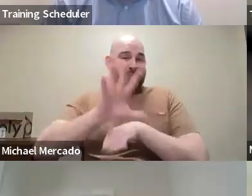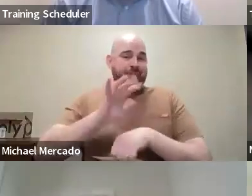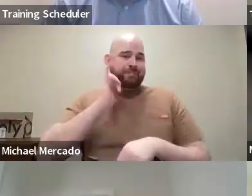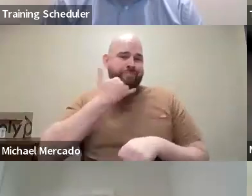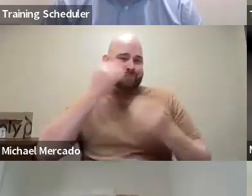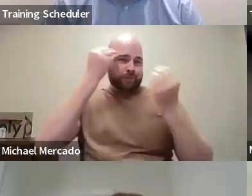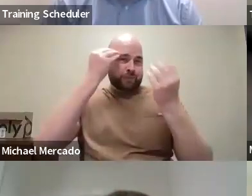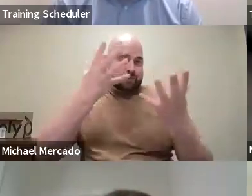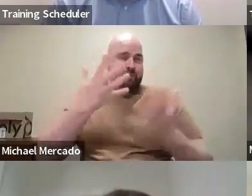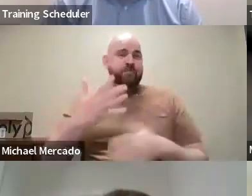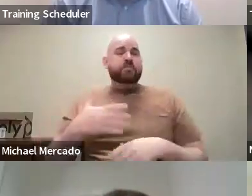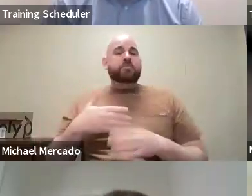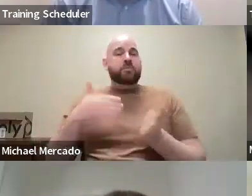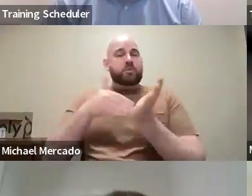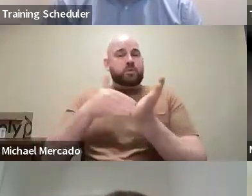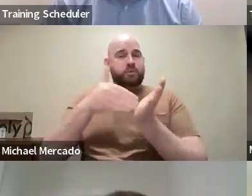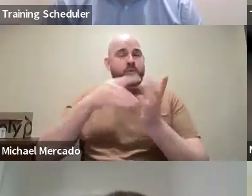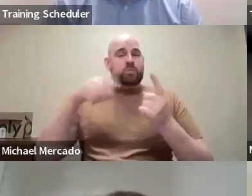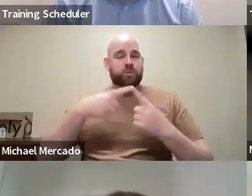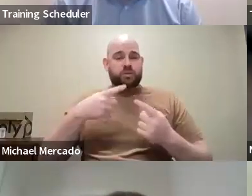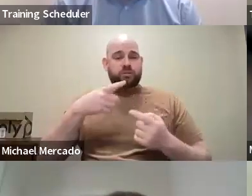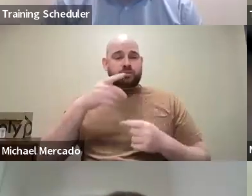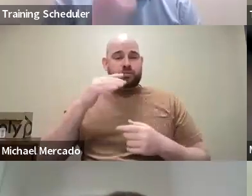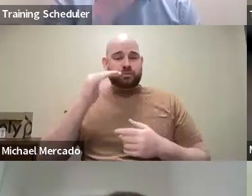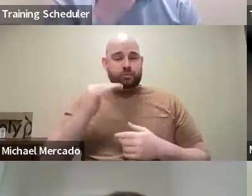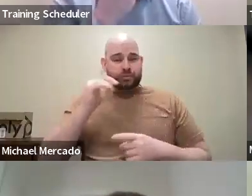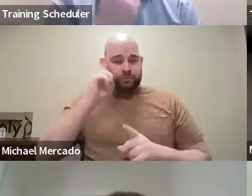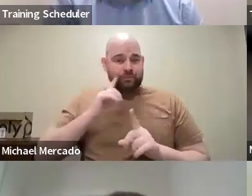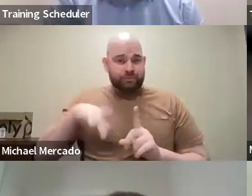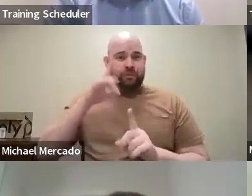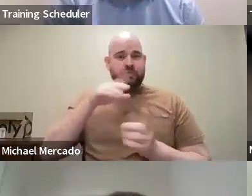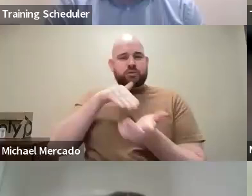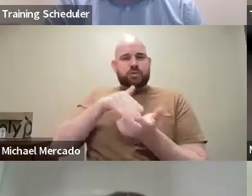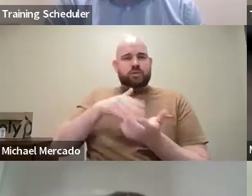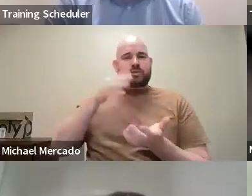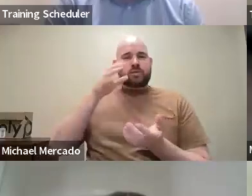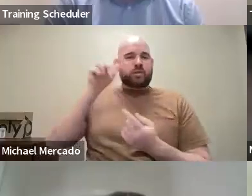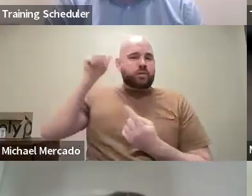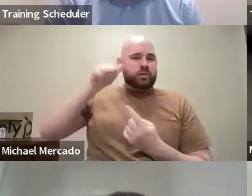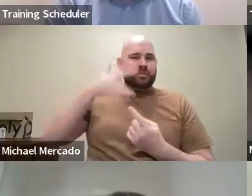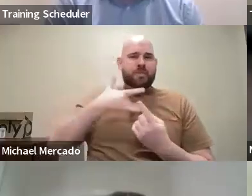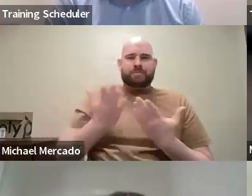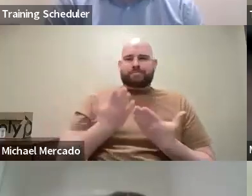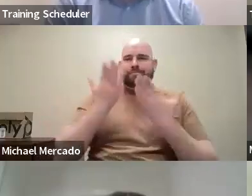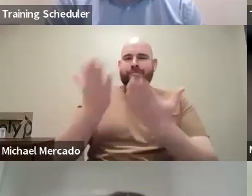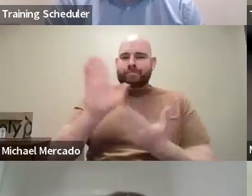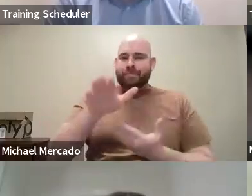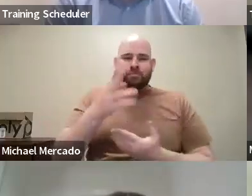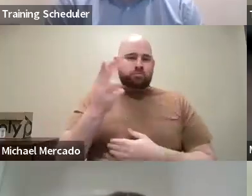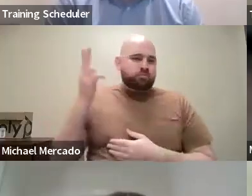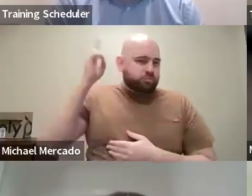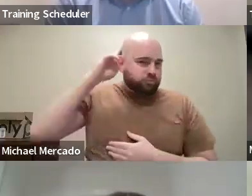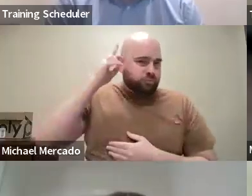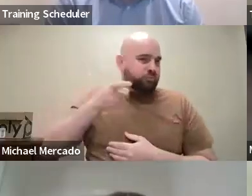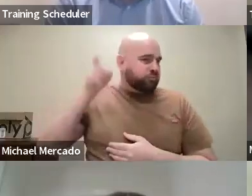to experience. So there'll be medical advice and misinformation. Oftentimes, when they find out that a baby is